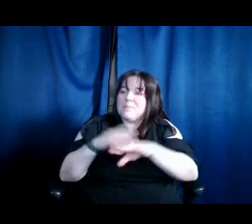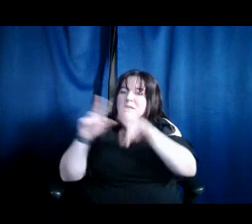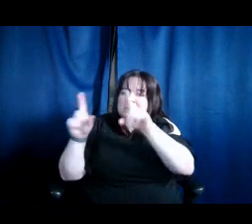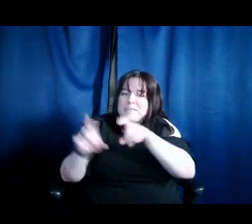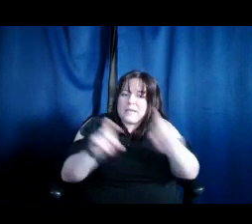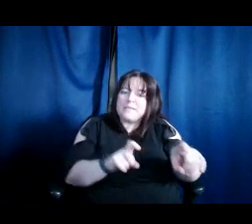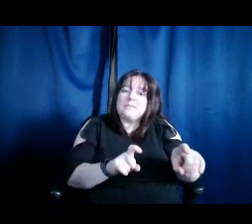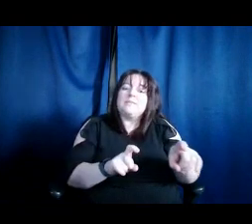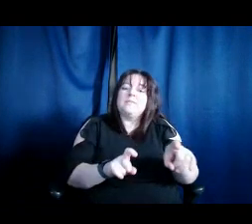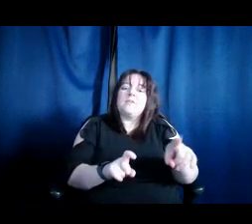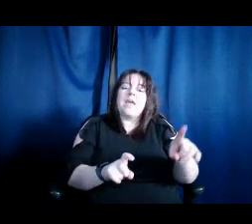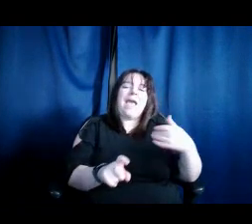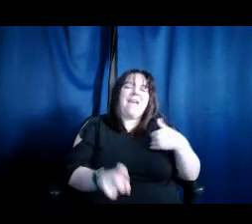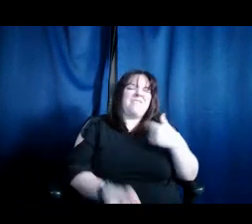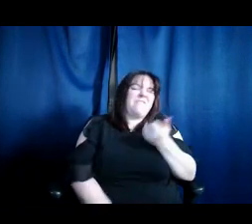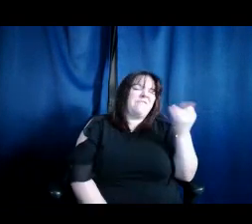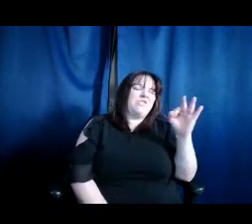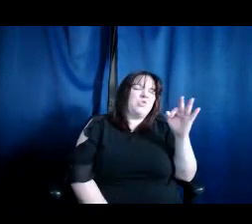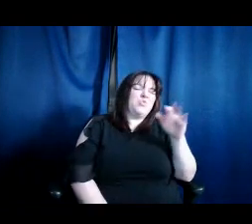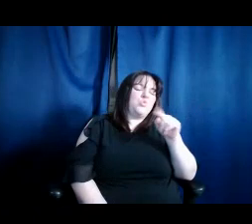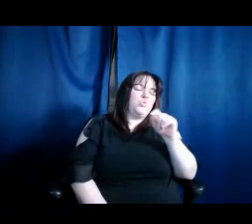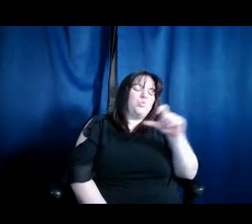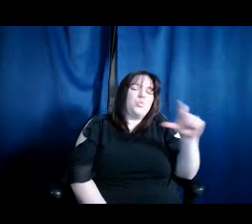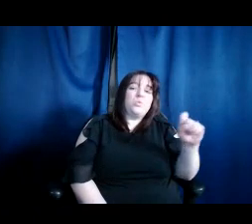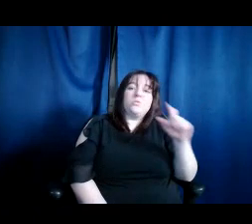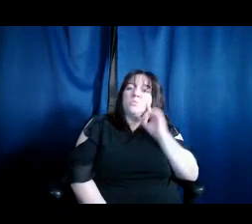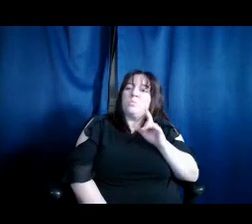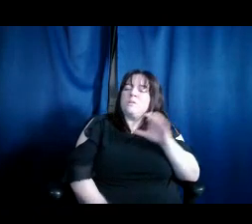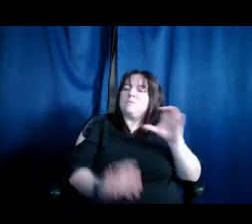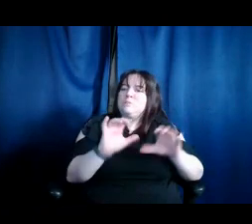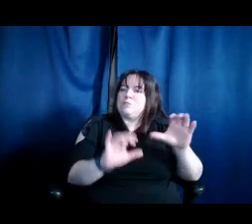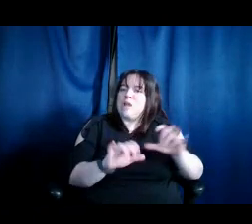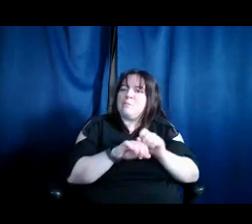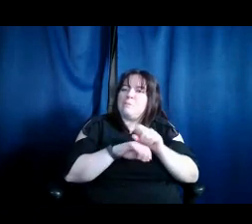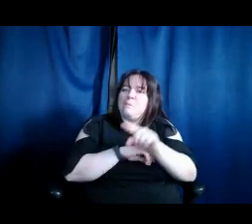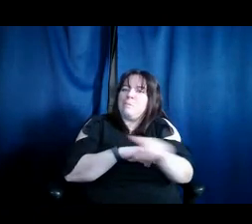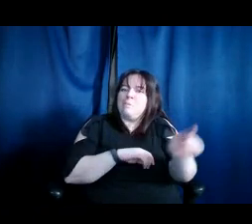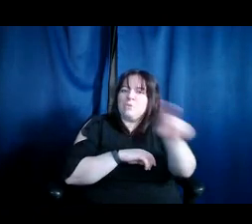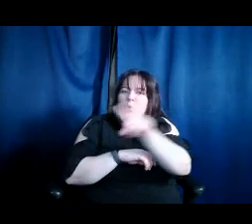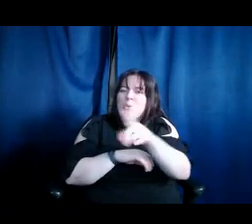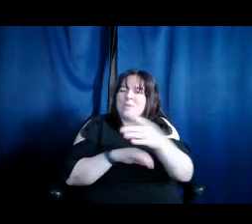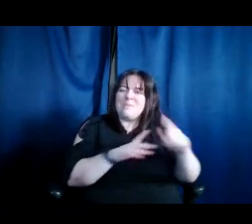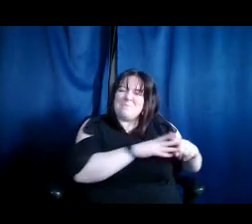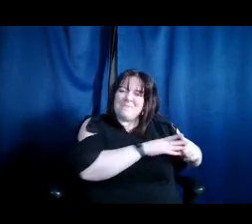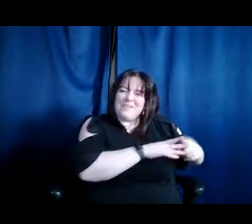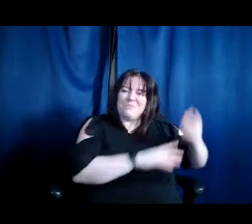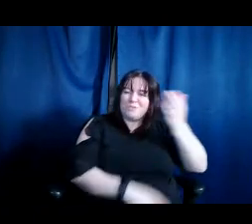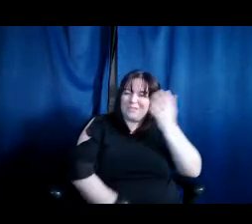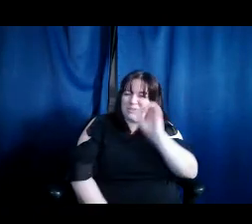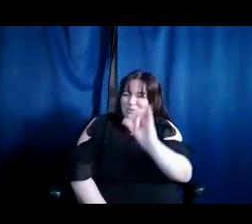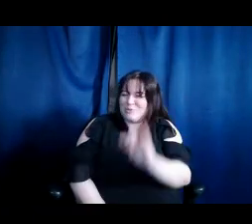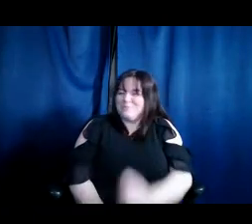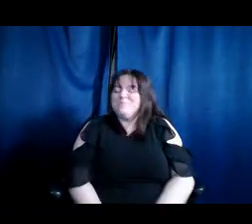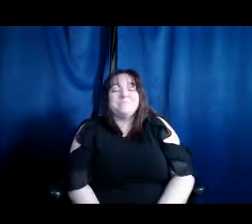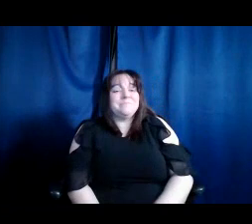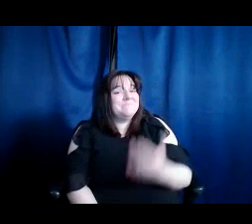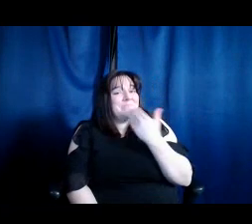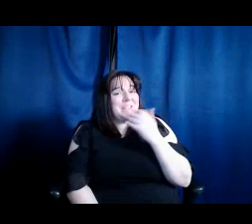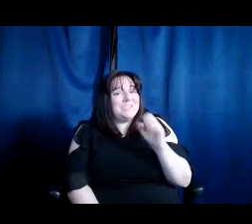guide that was dropped in the chat at the beginning of the presentation. Thanks, Shelly. And we do have